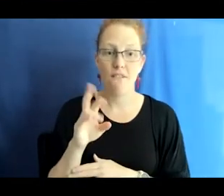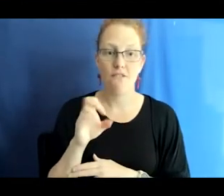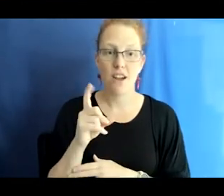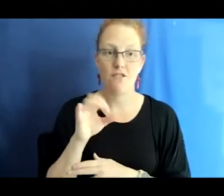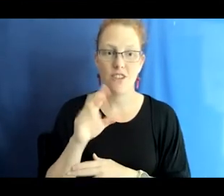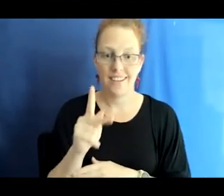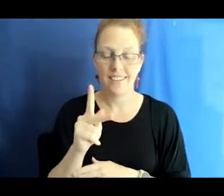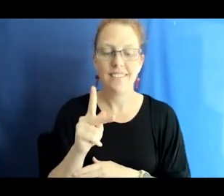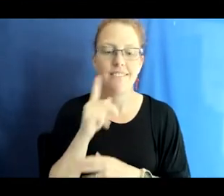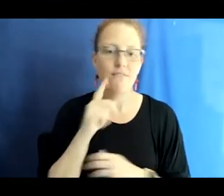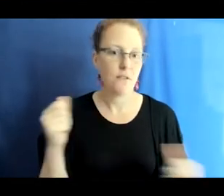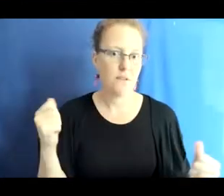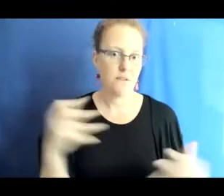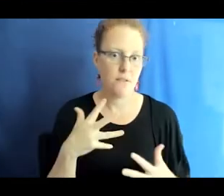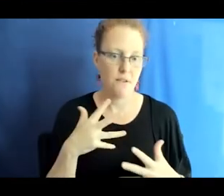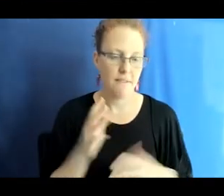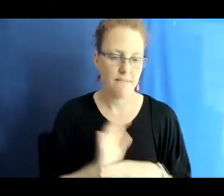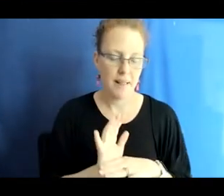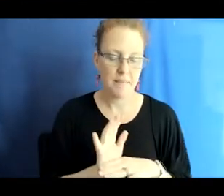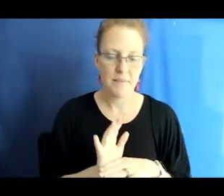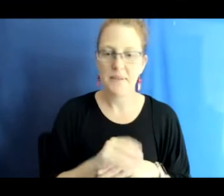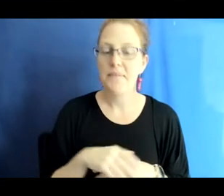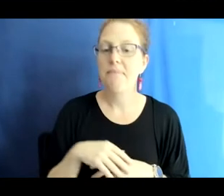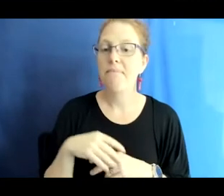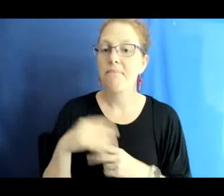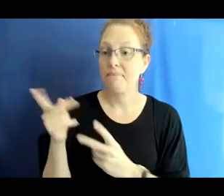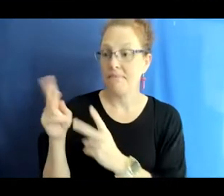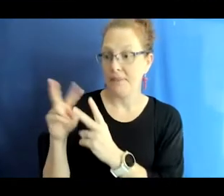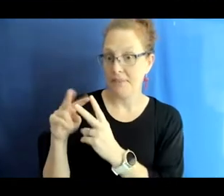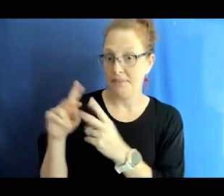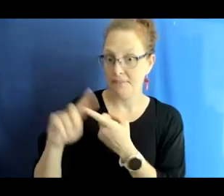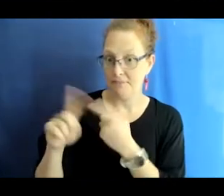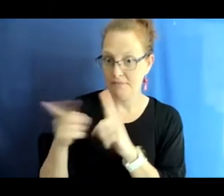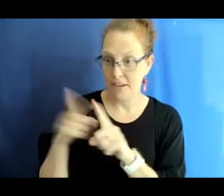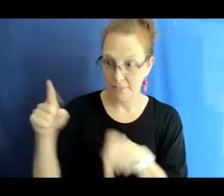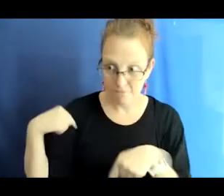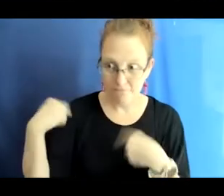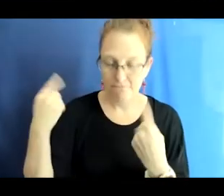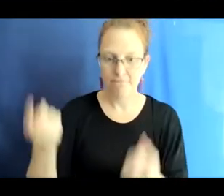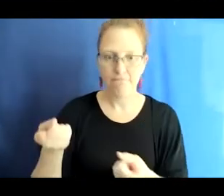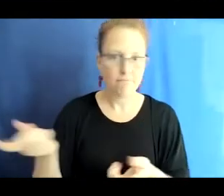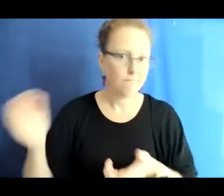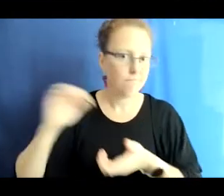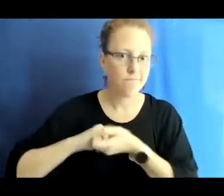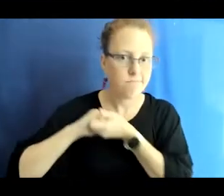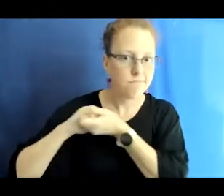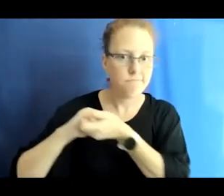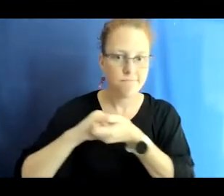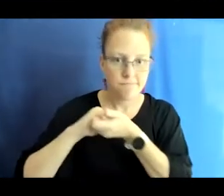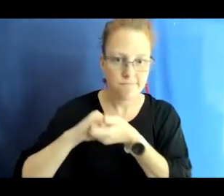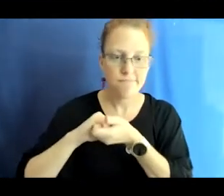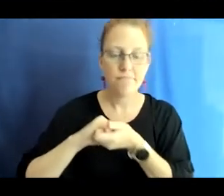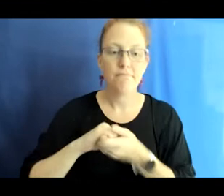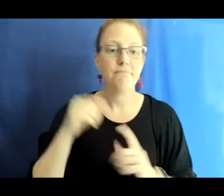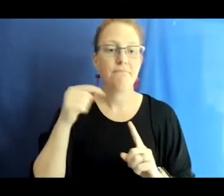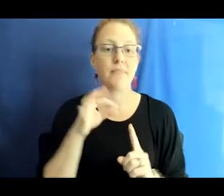and Marius have a long and literally storied history of collaboration. Fredrik's work has screened at over 100